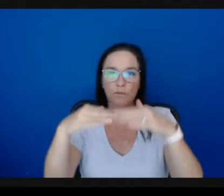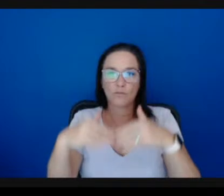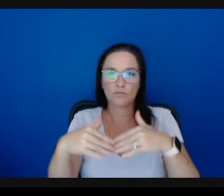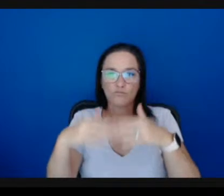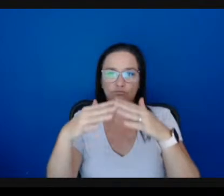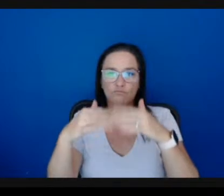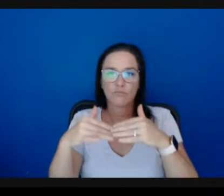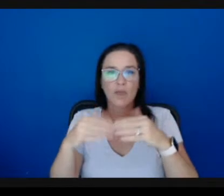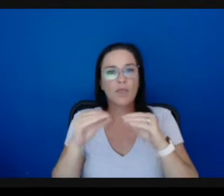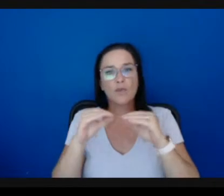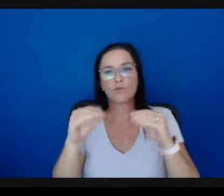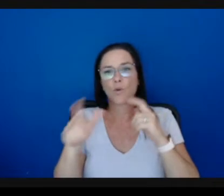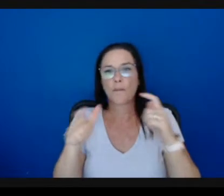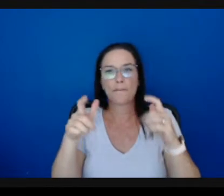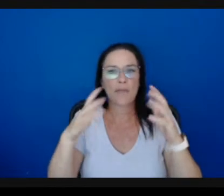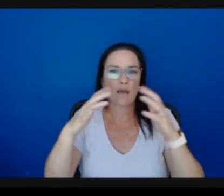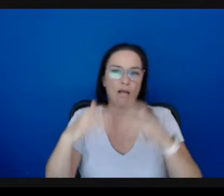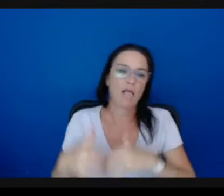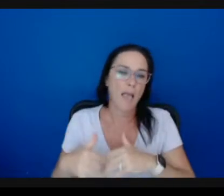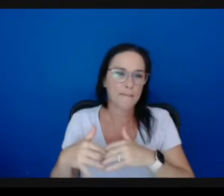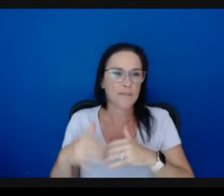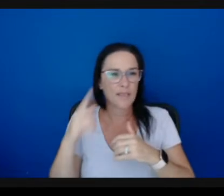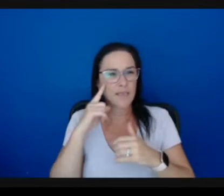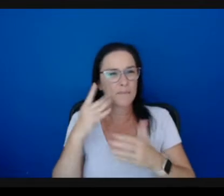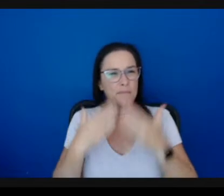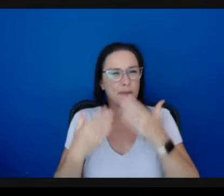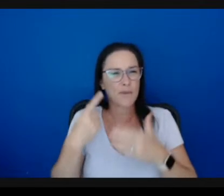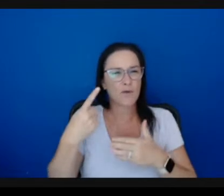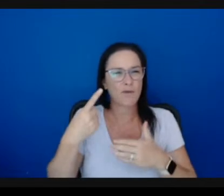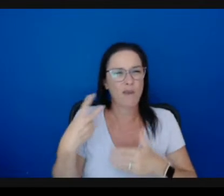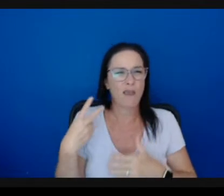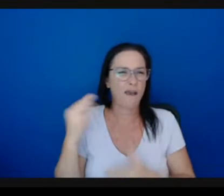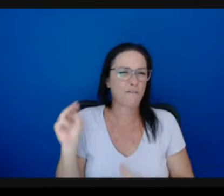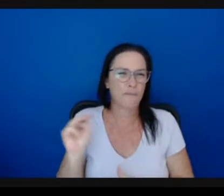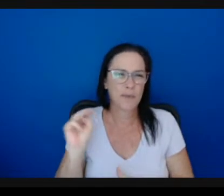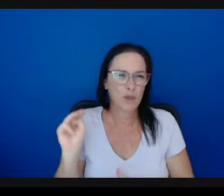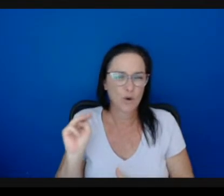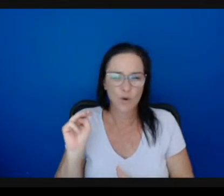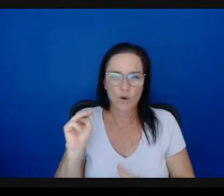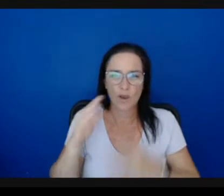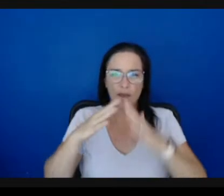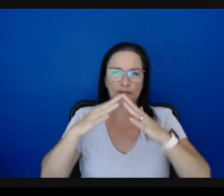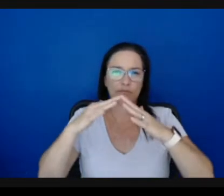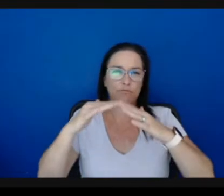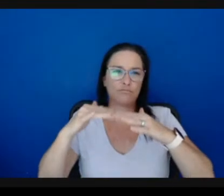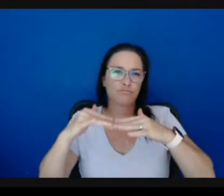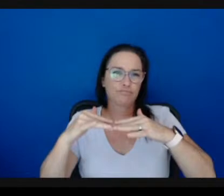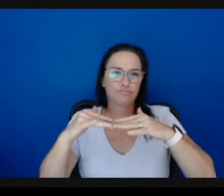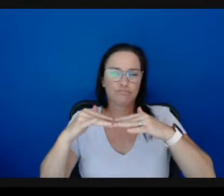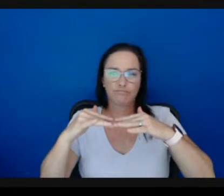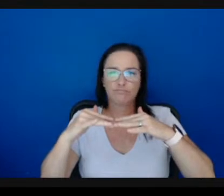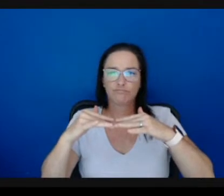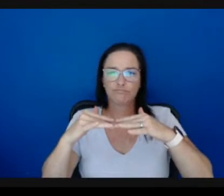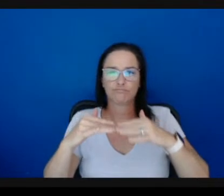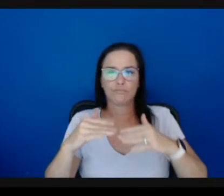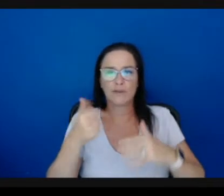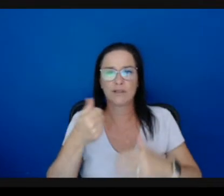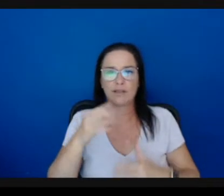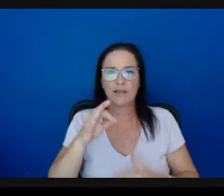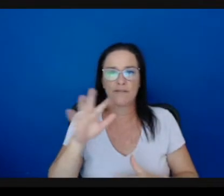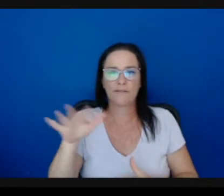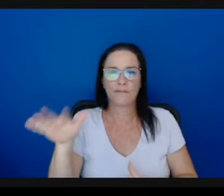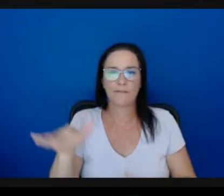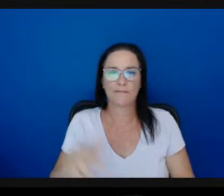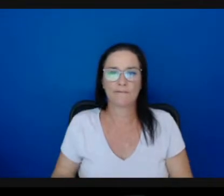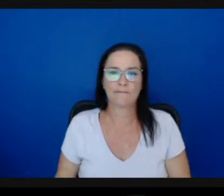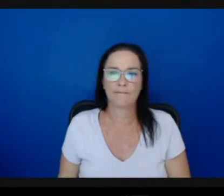collapse. They estimate maybe half meter of sagging at the summit in 1955.